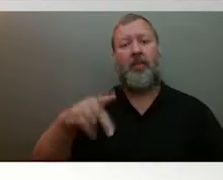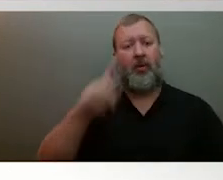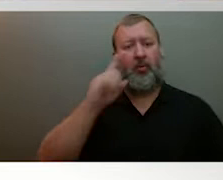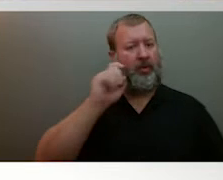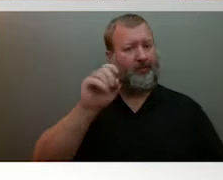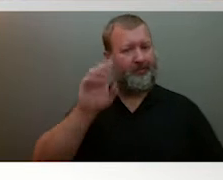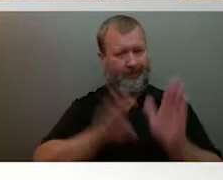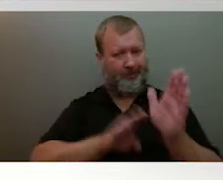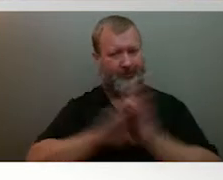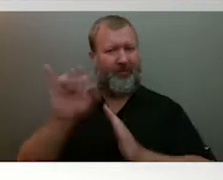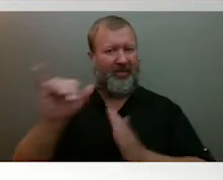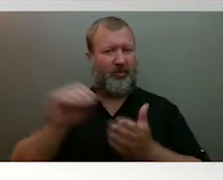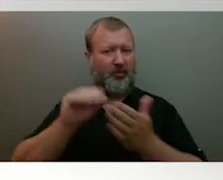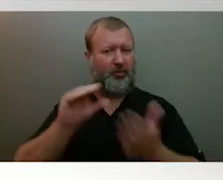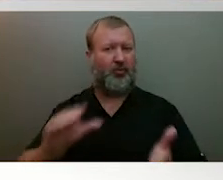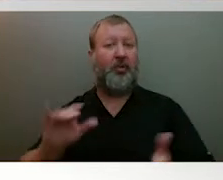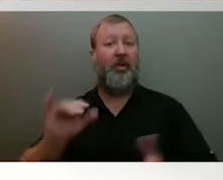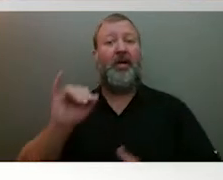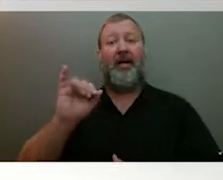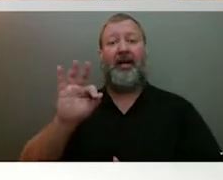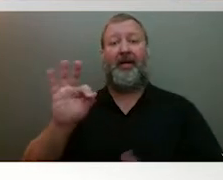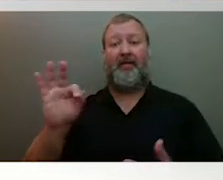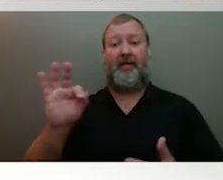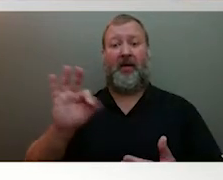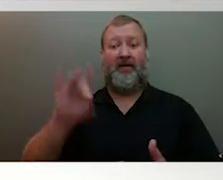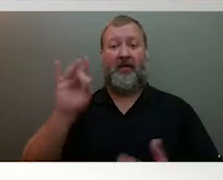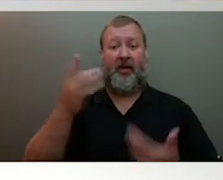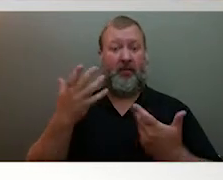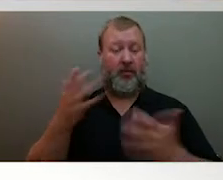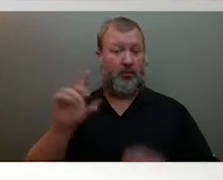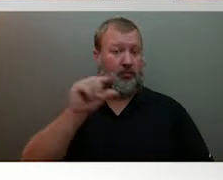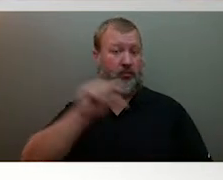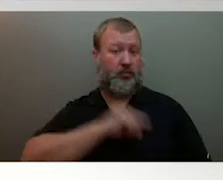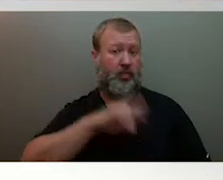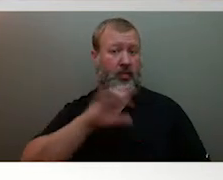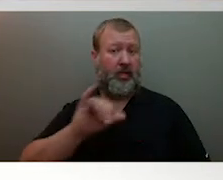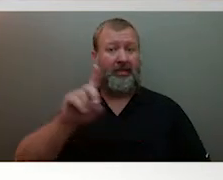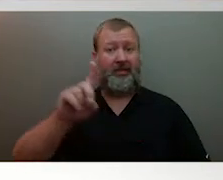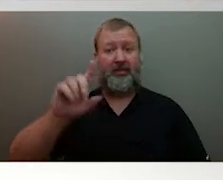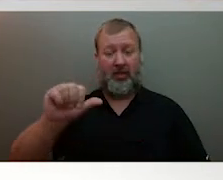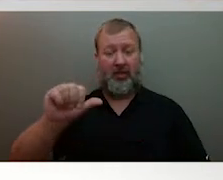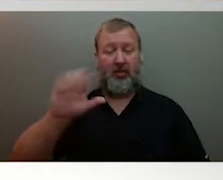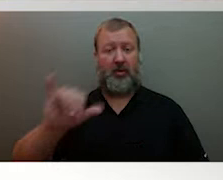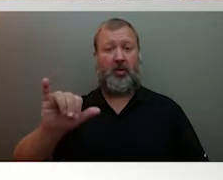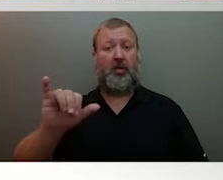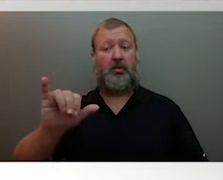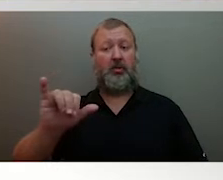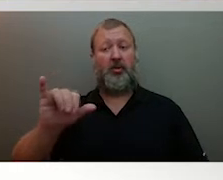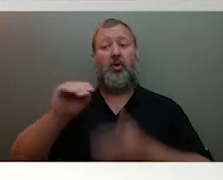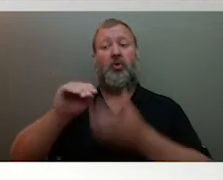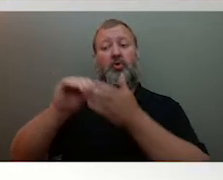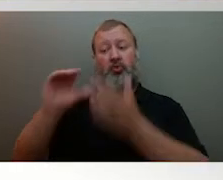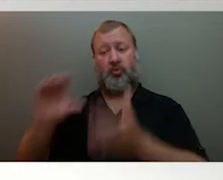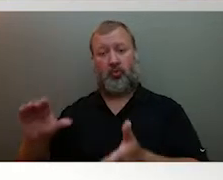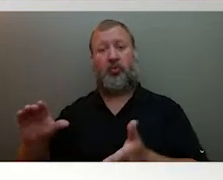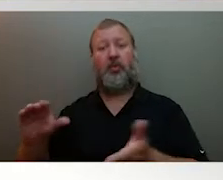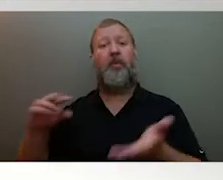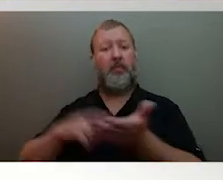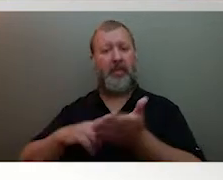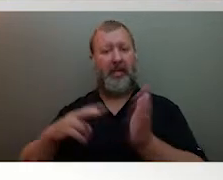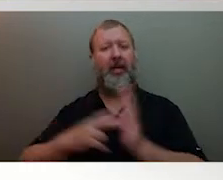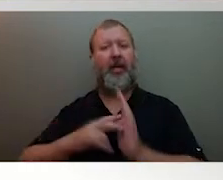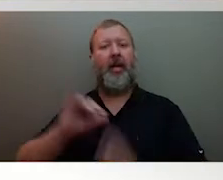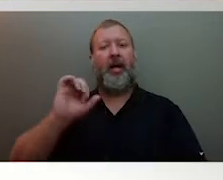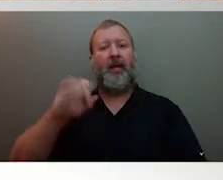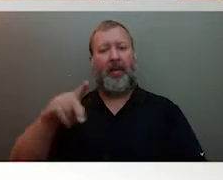be developed for the student. If the student already was found eligible with a disability when the student, then the IEP must